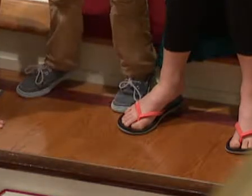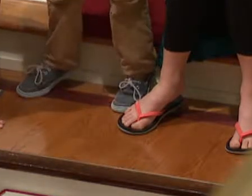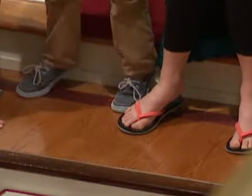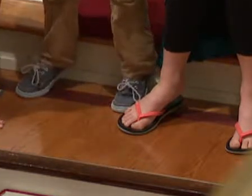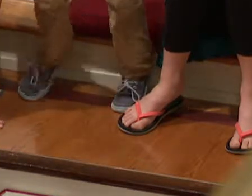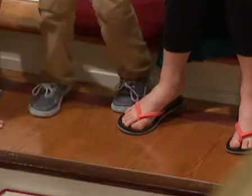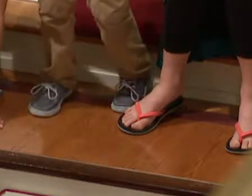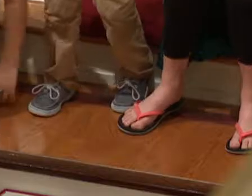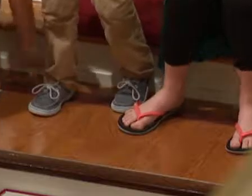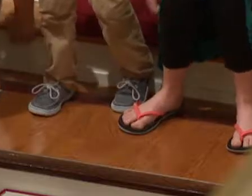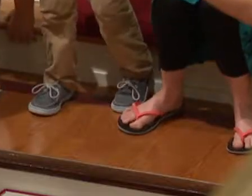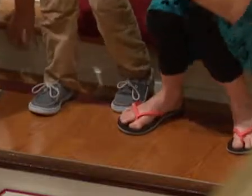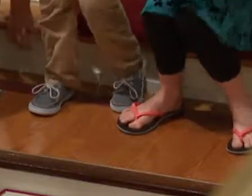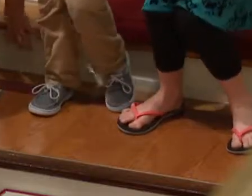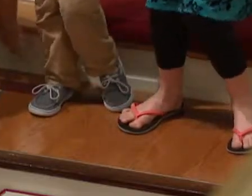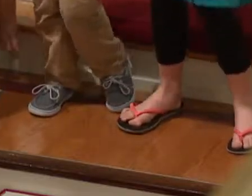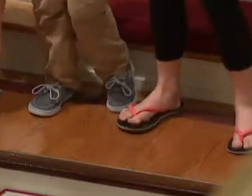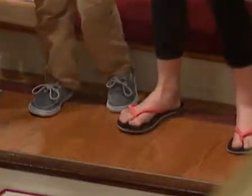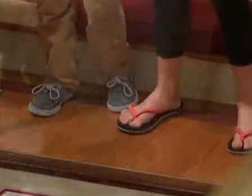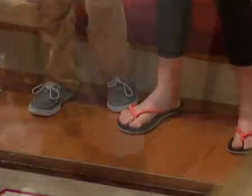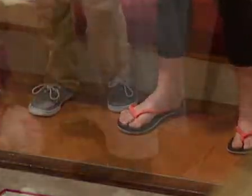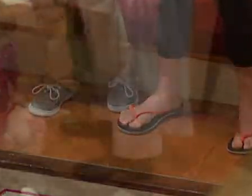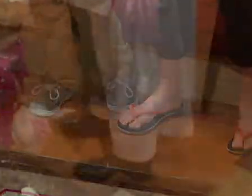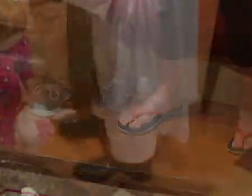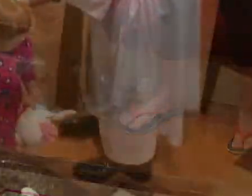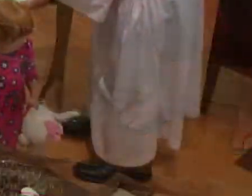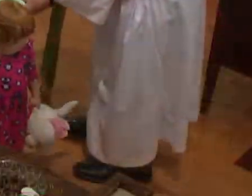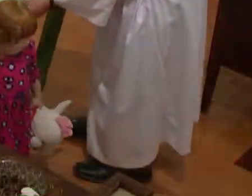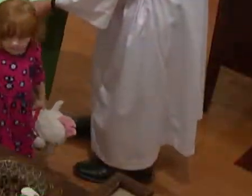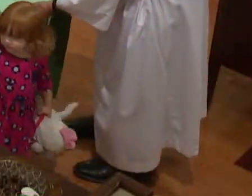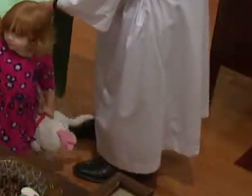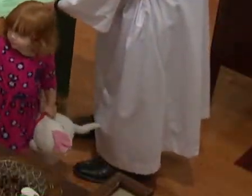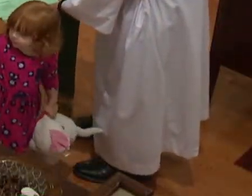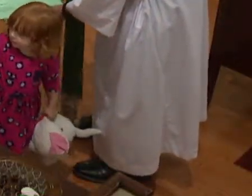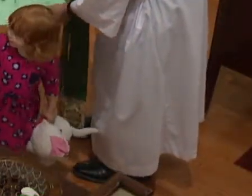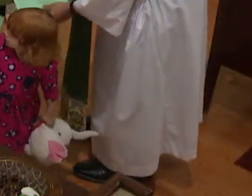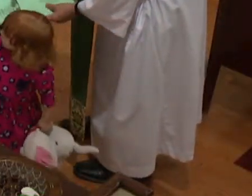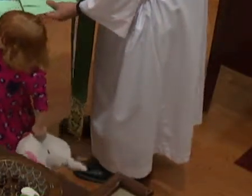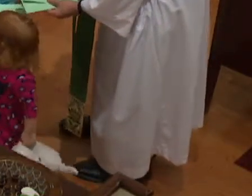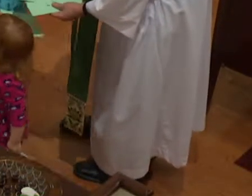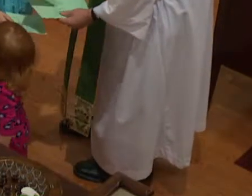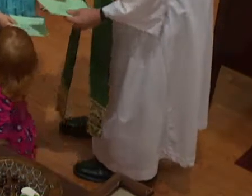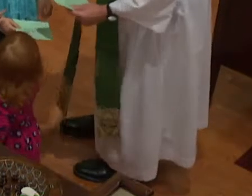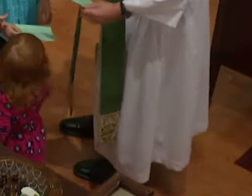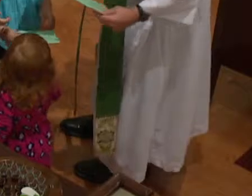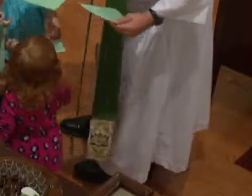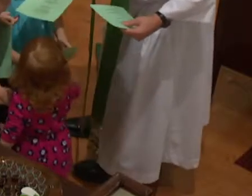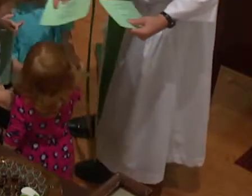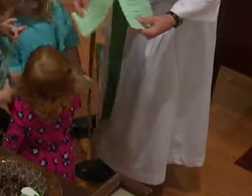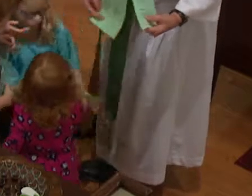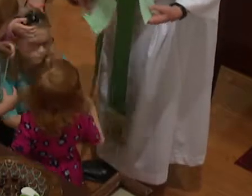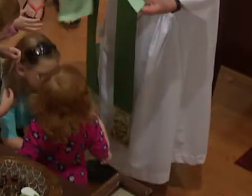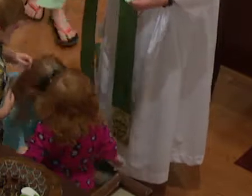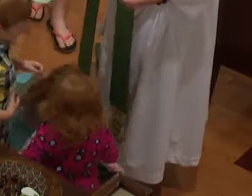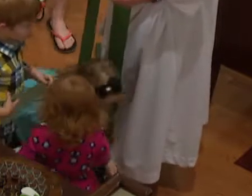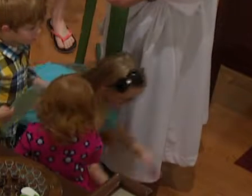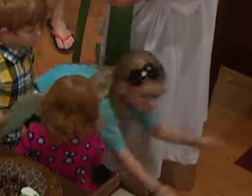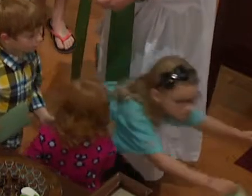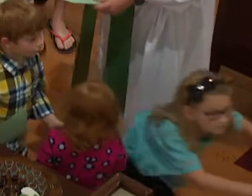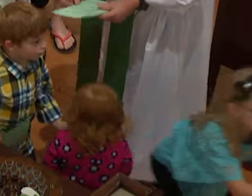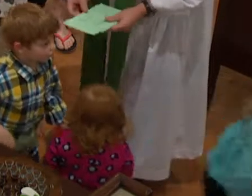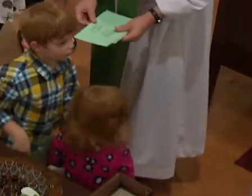Amen. Thank you. Thank you for learning those prayers with me. I'm going to give you these prayers to take home so you can say them if you want to